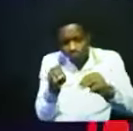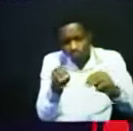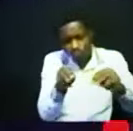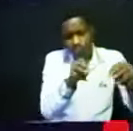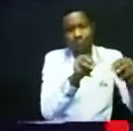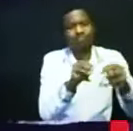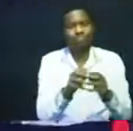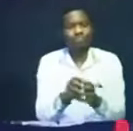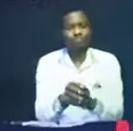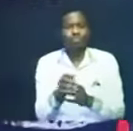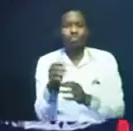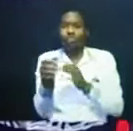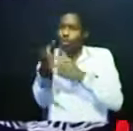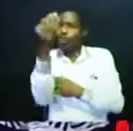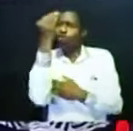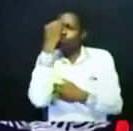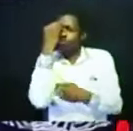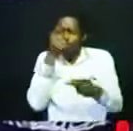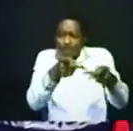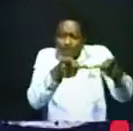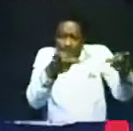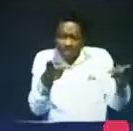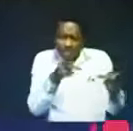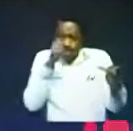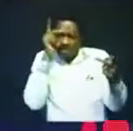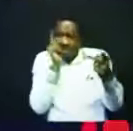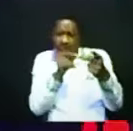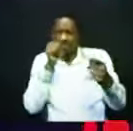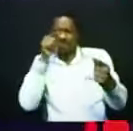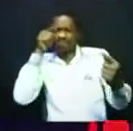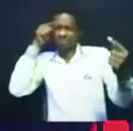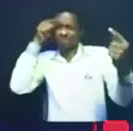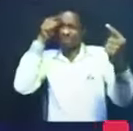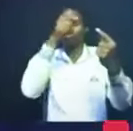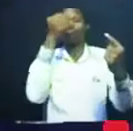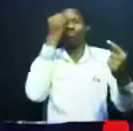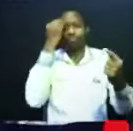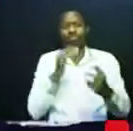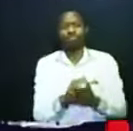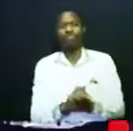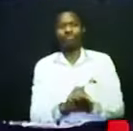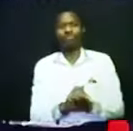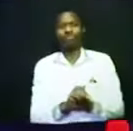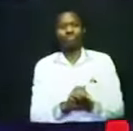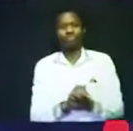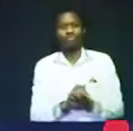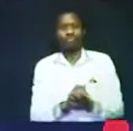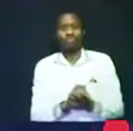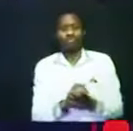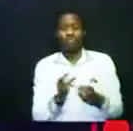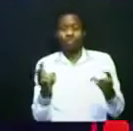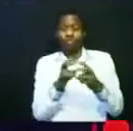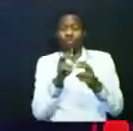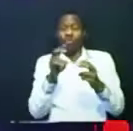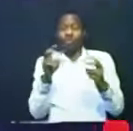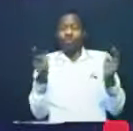It knows where to land. And then when it lands in you, it knows what to